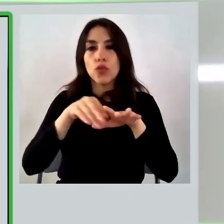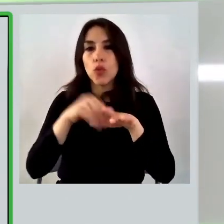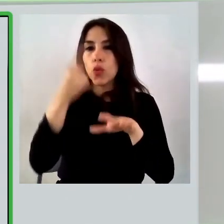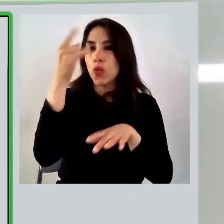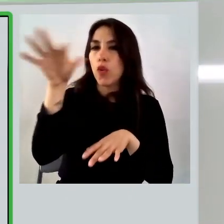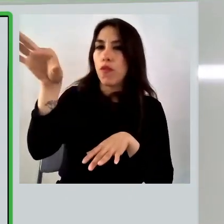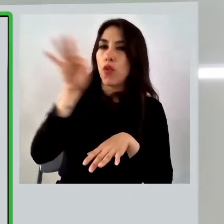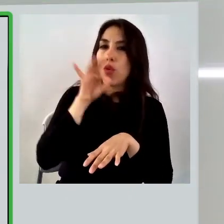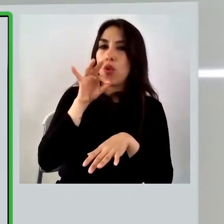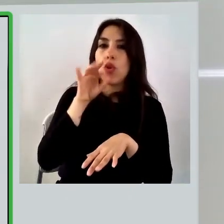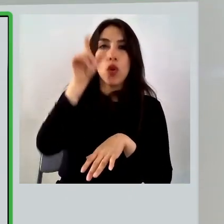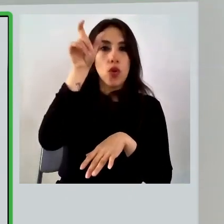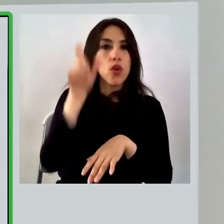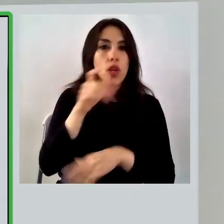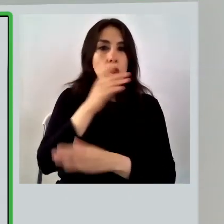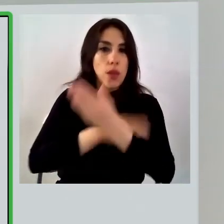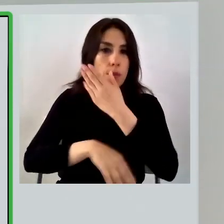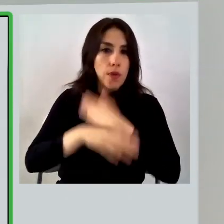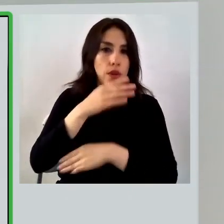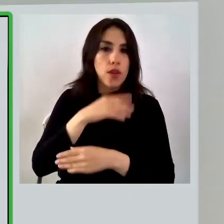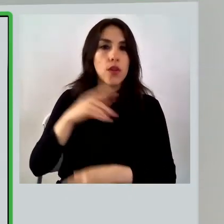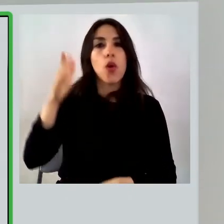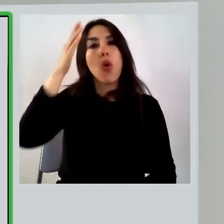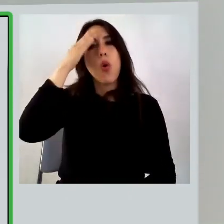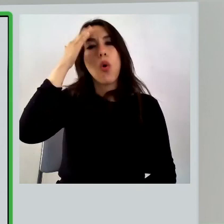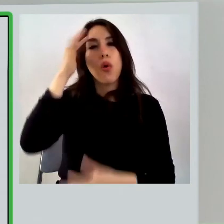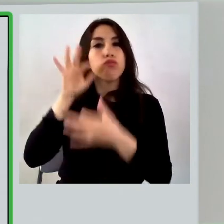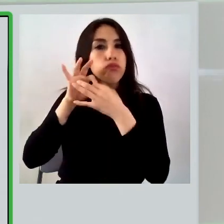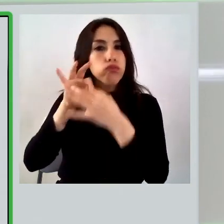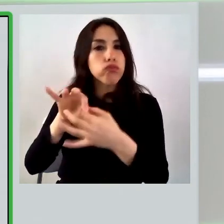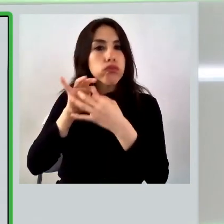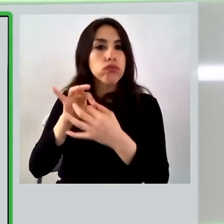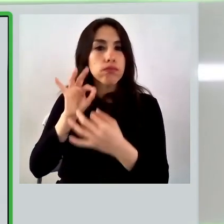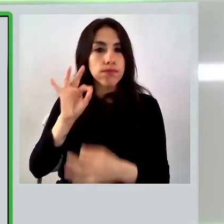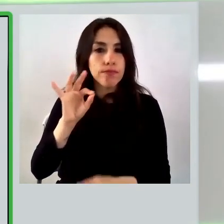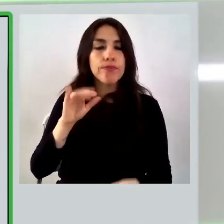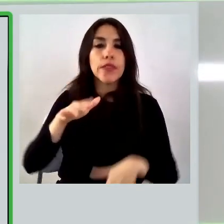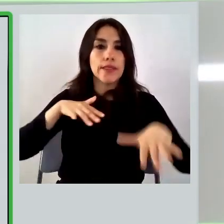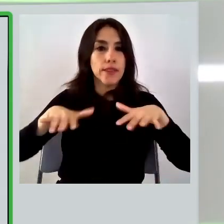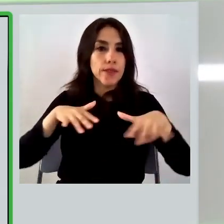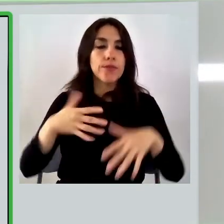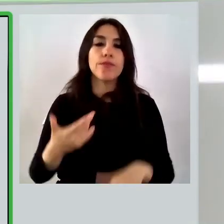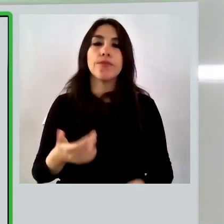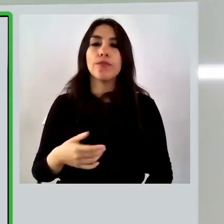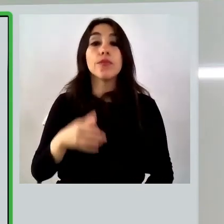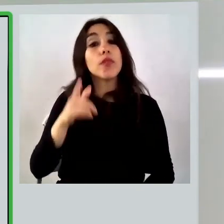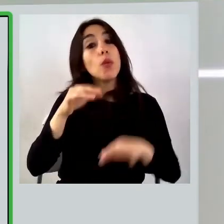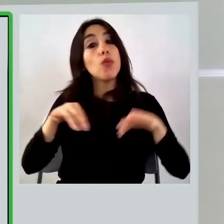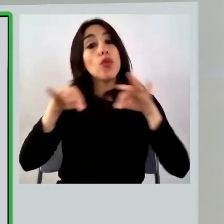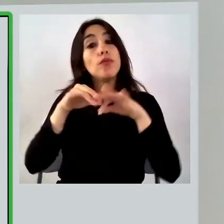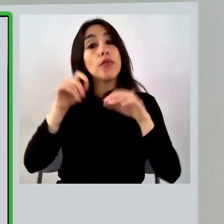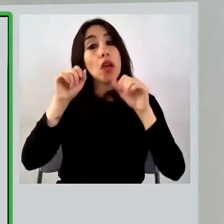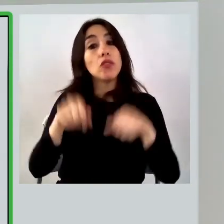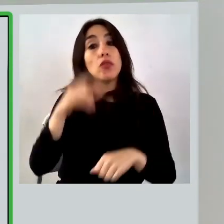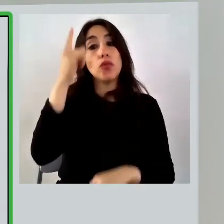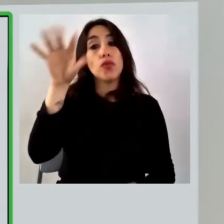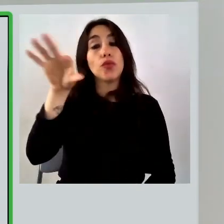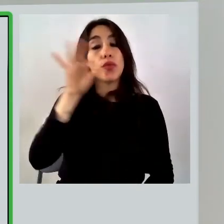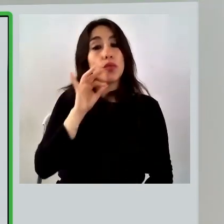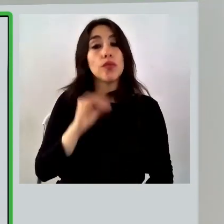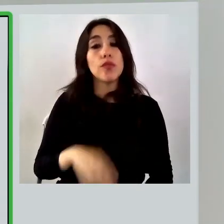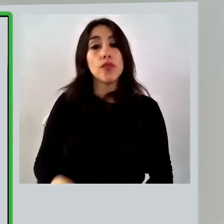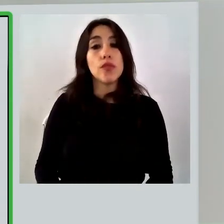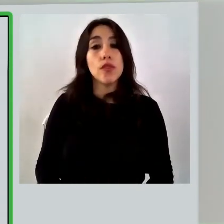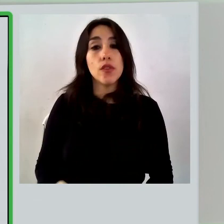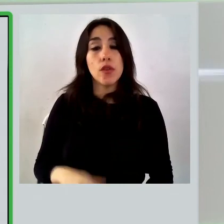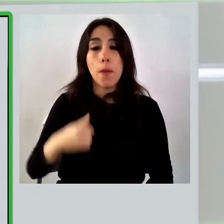take to advance along their own journeys. Now, for the purpose of this discussion today, I'm going to